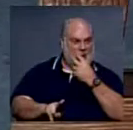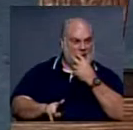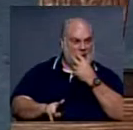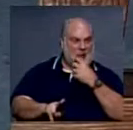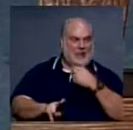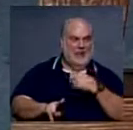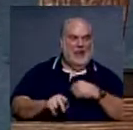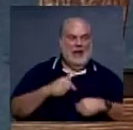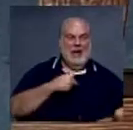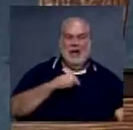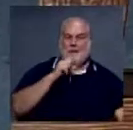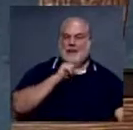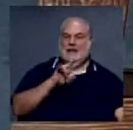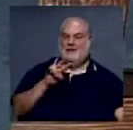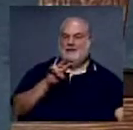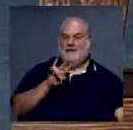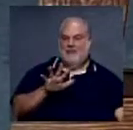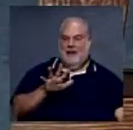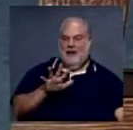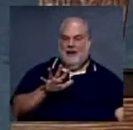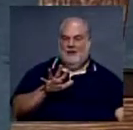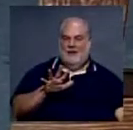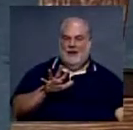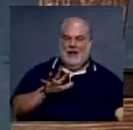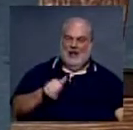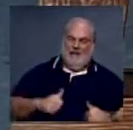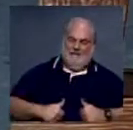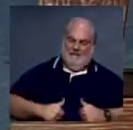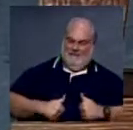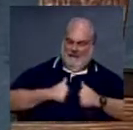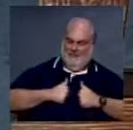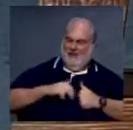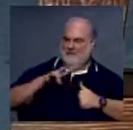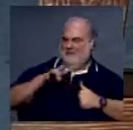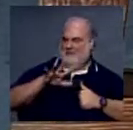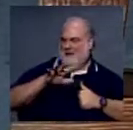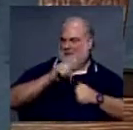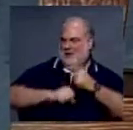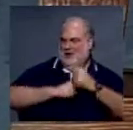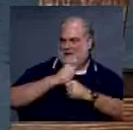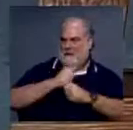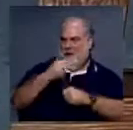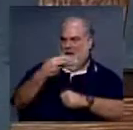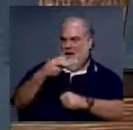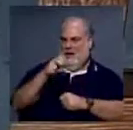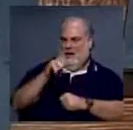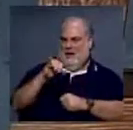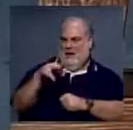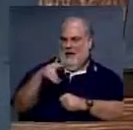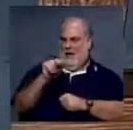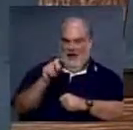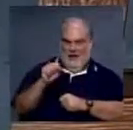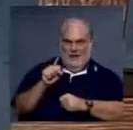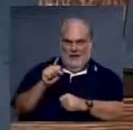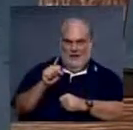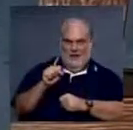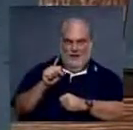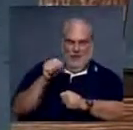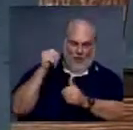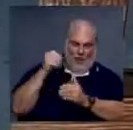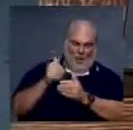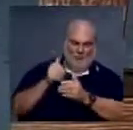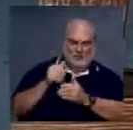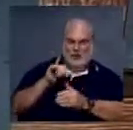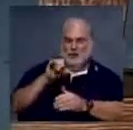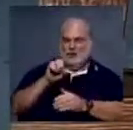I'm 75 years old. I've spent 75 years in the Heights, almost as long as Gene Fortson, my good